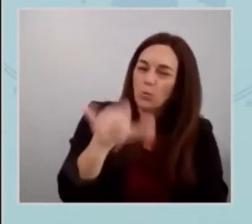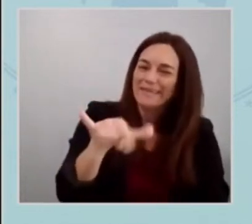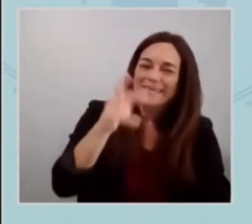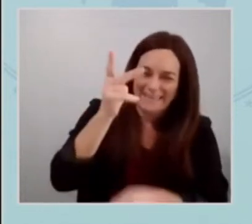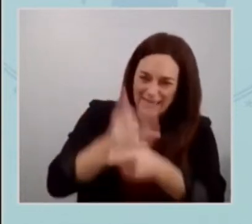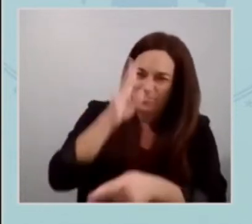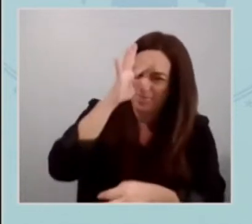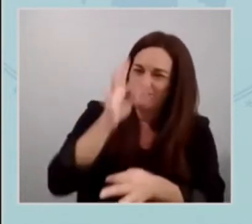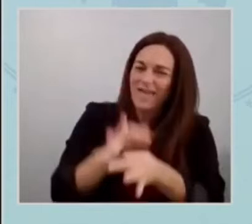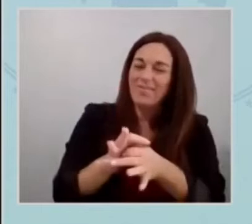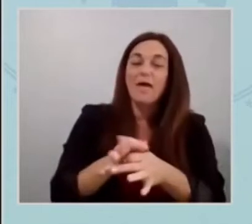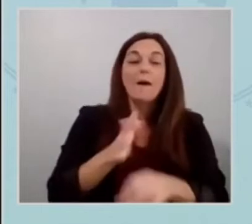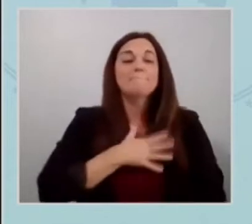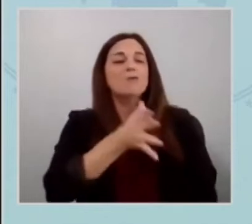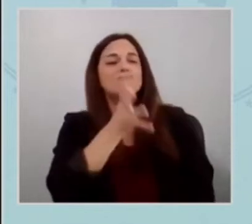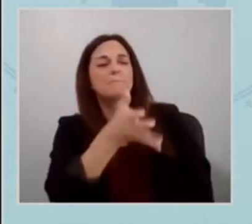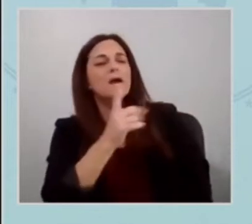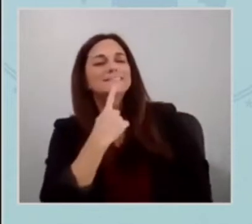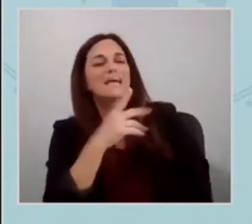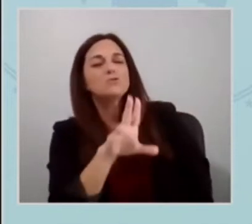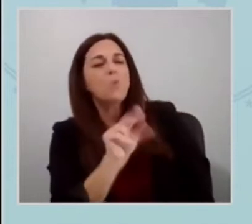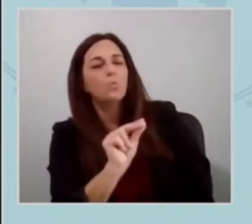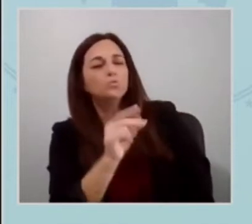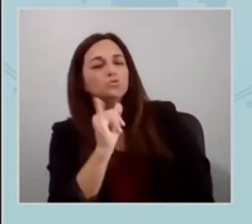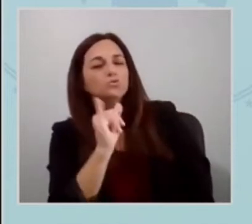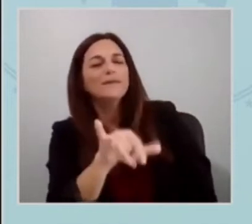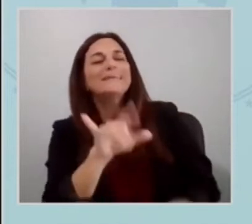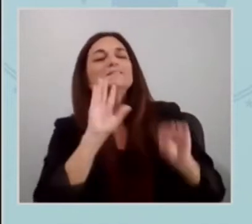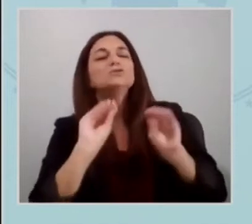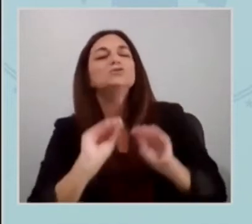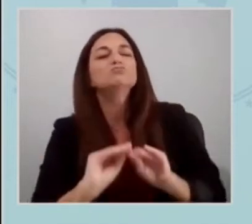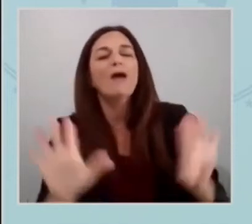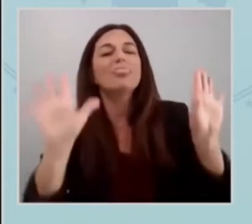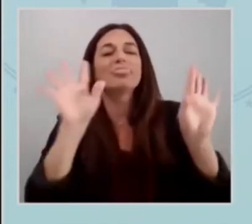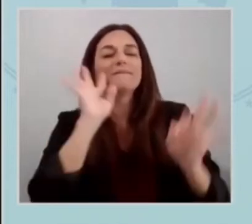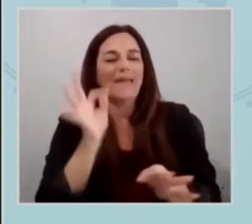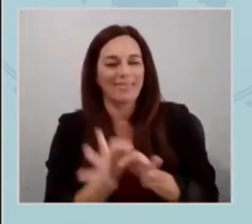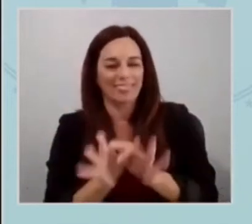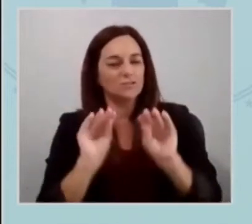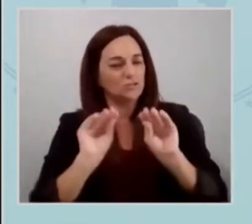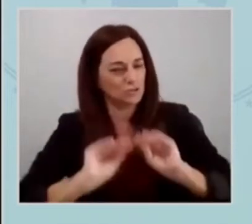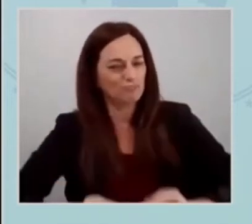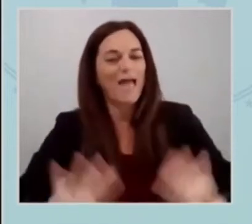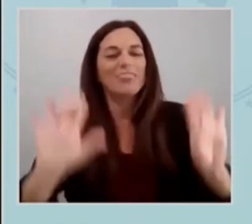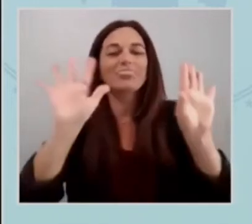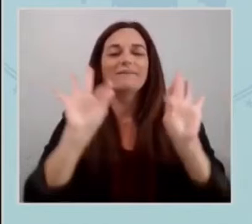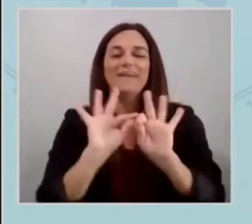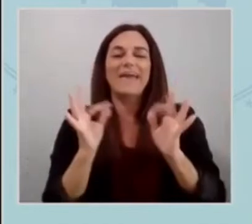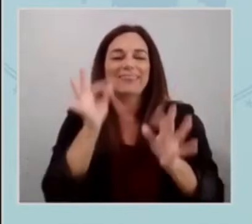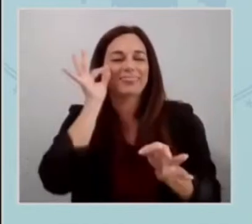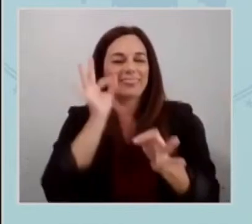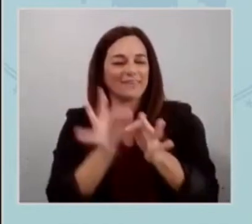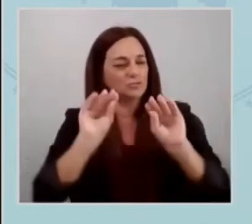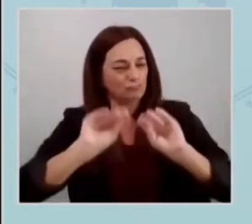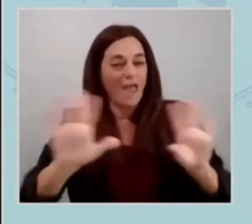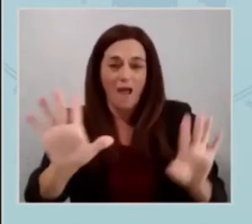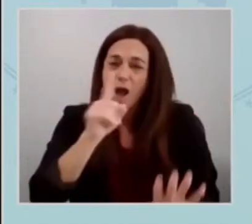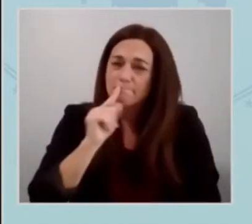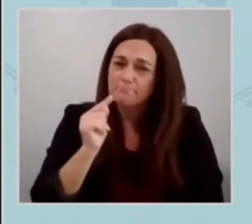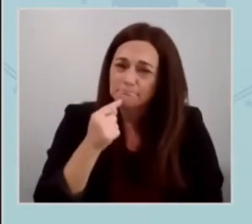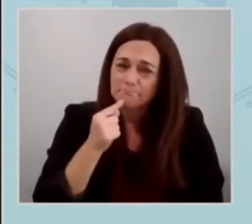guy, and he'd yell, "Joey, keep the faith." And my grandmother would yell, "No, Joey, spread the